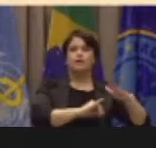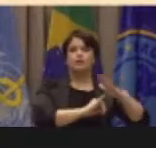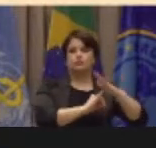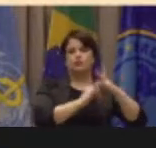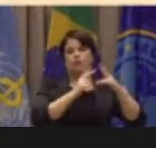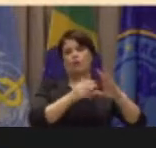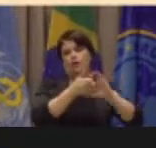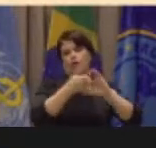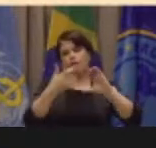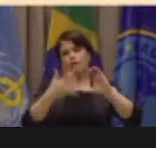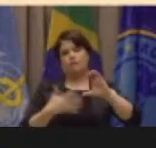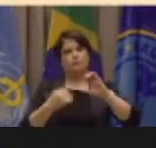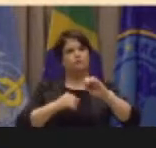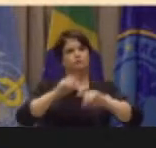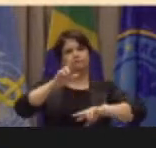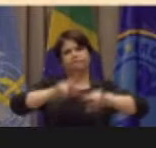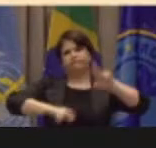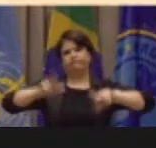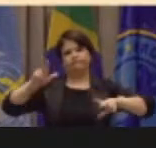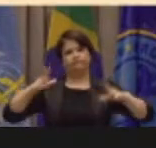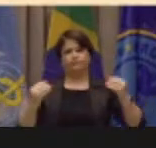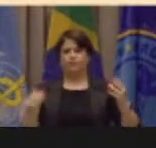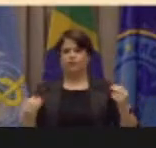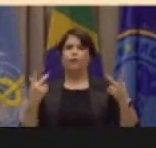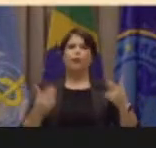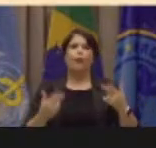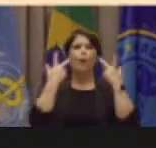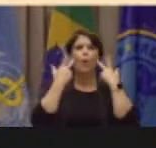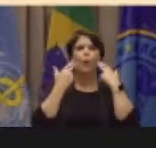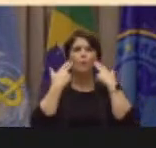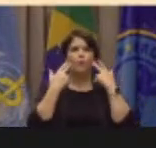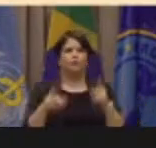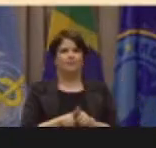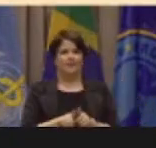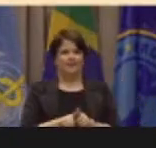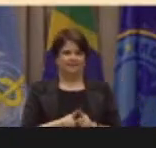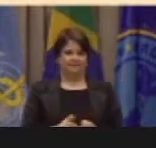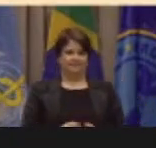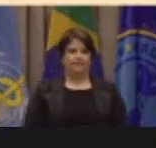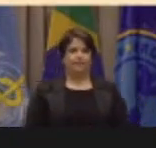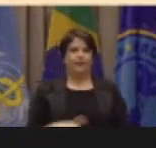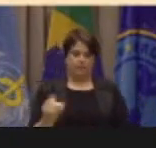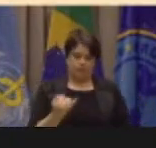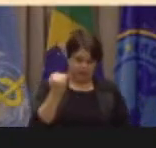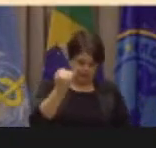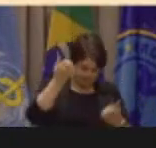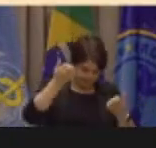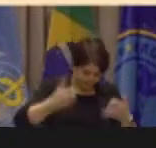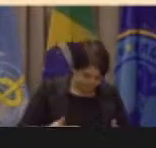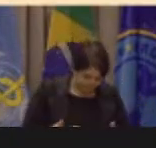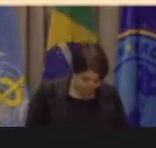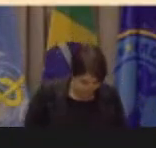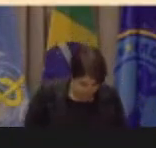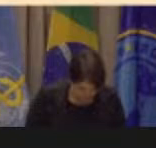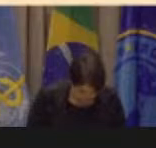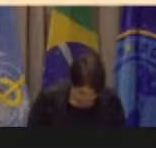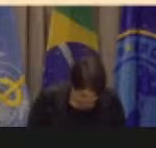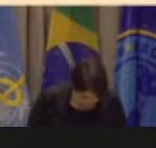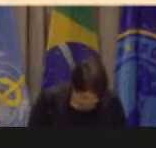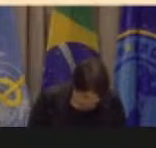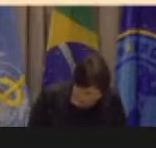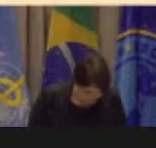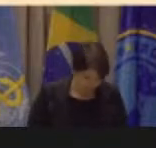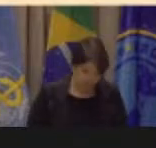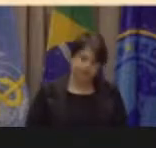to see that the characteristics are very different and also have some similarities, and this is important.